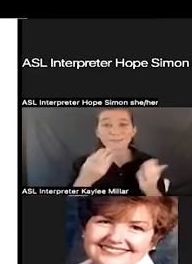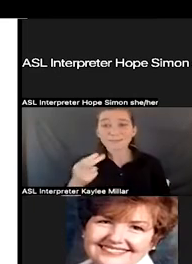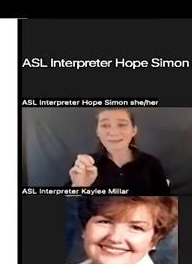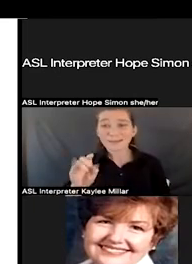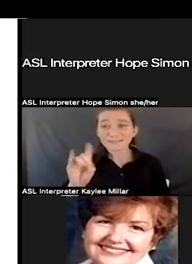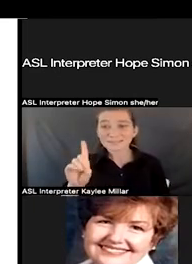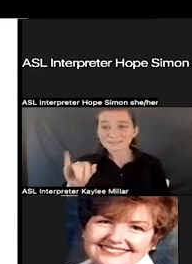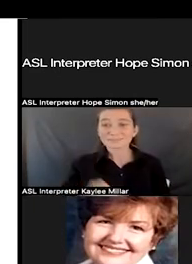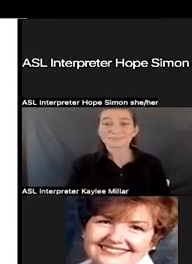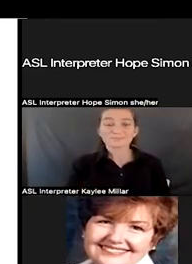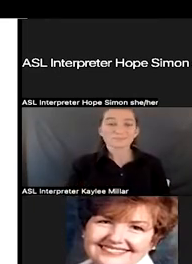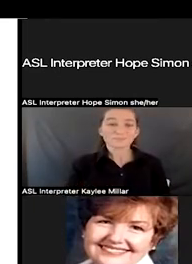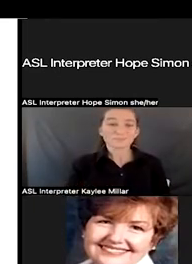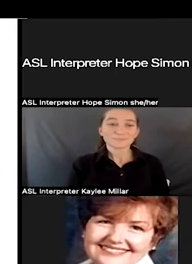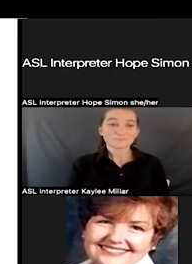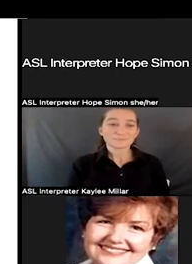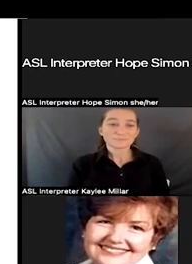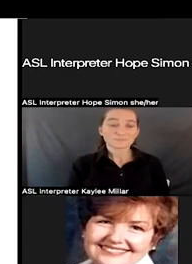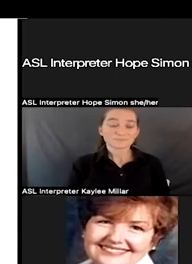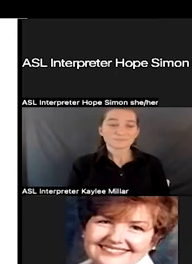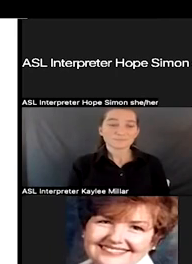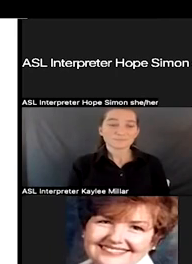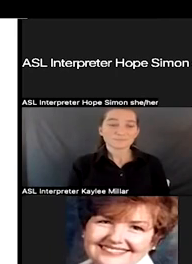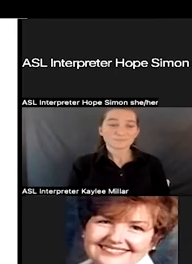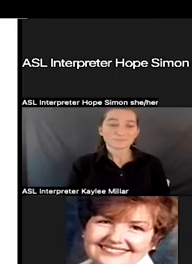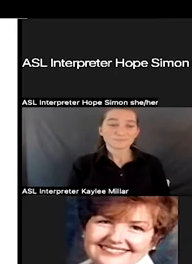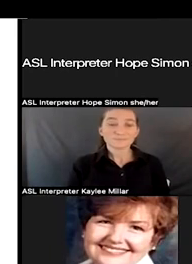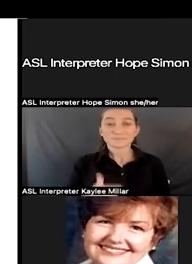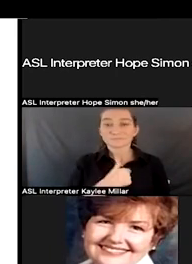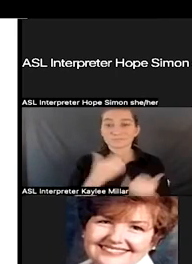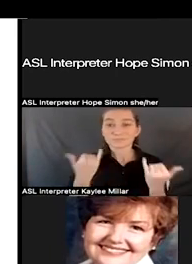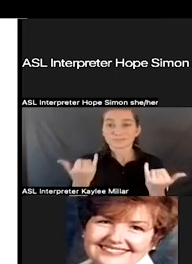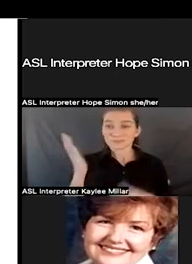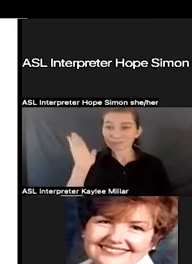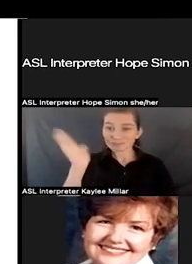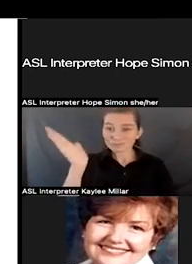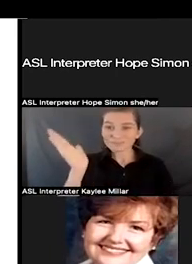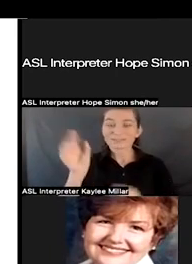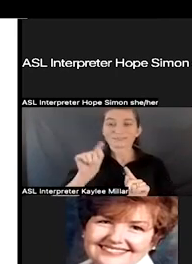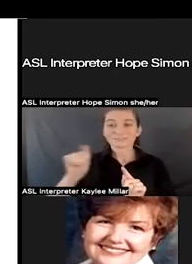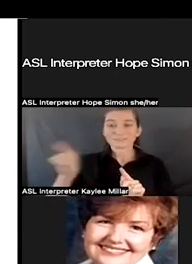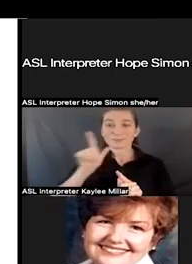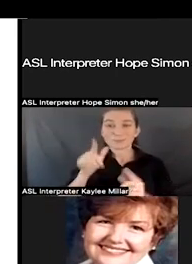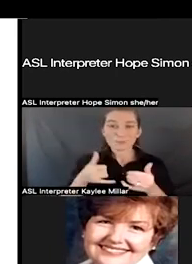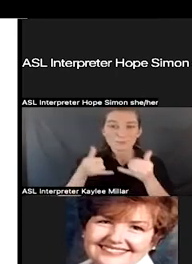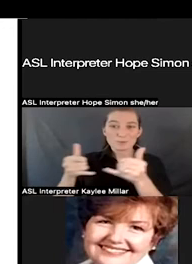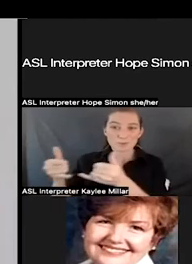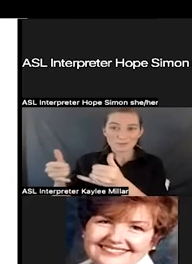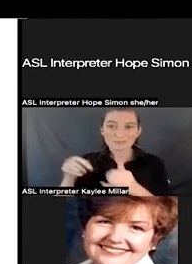All right, we are now going to have presentations by our Mini Award recipients for this